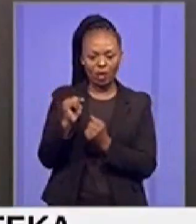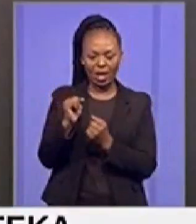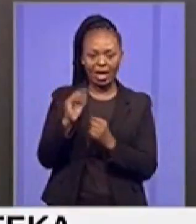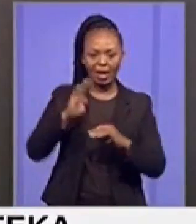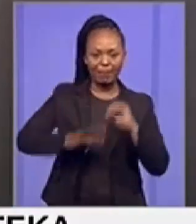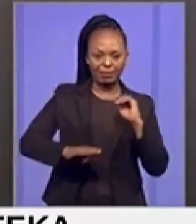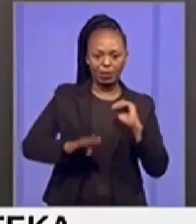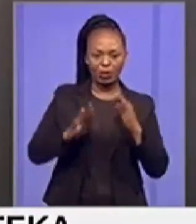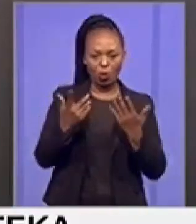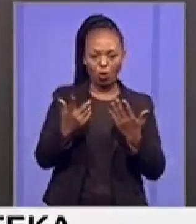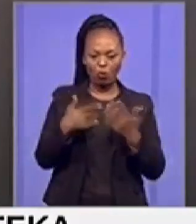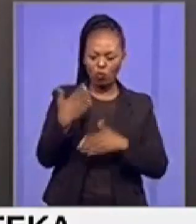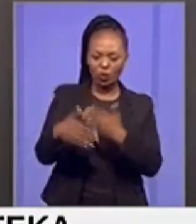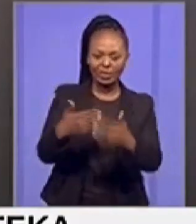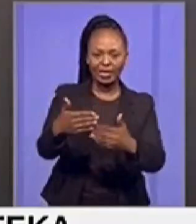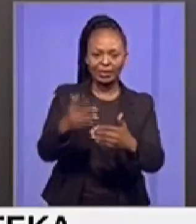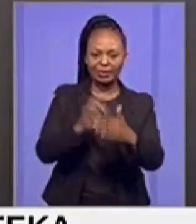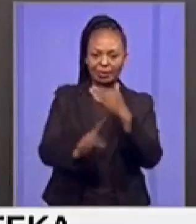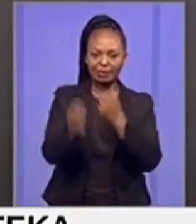impeachment process?